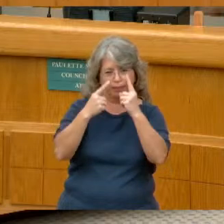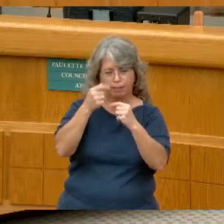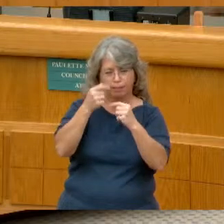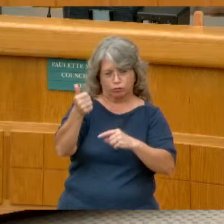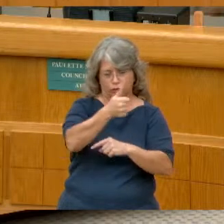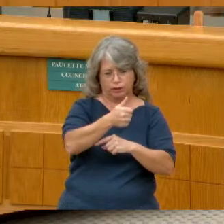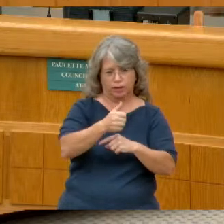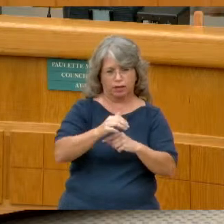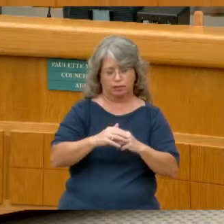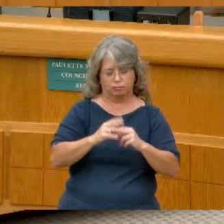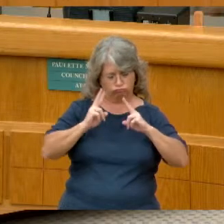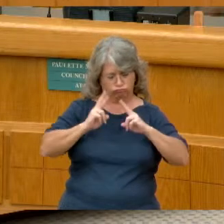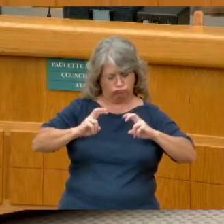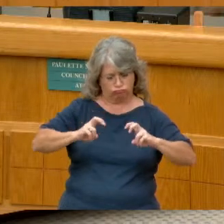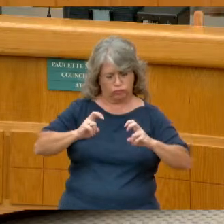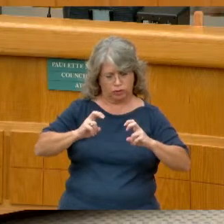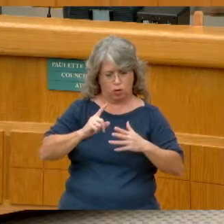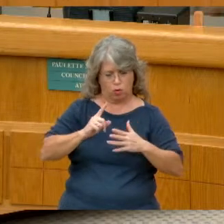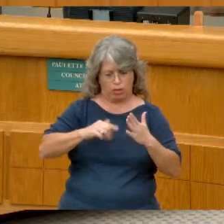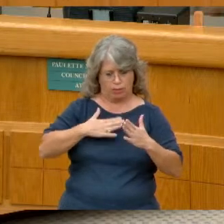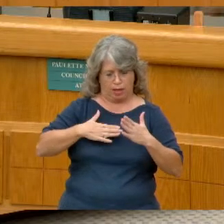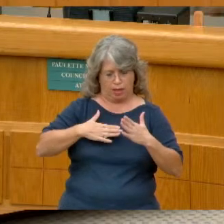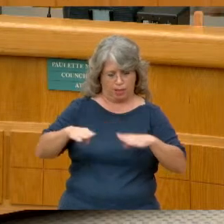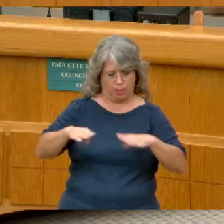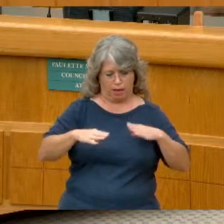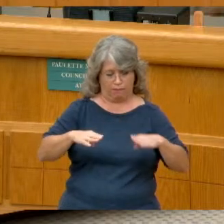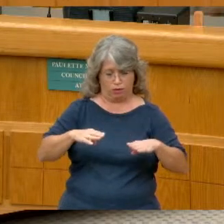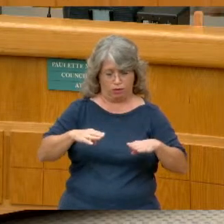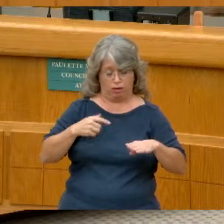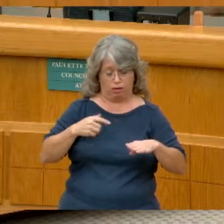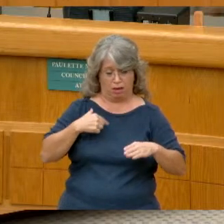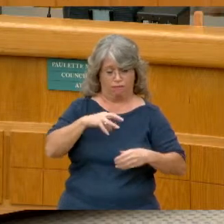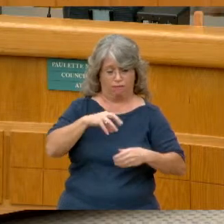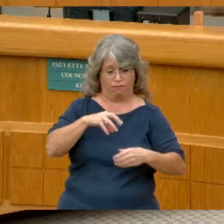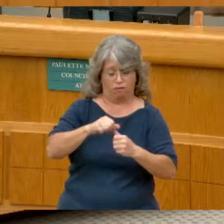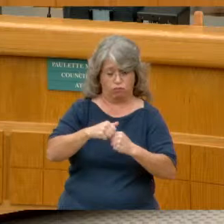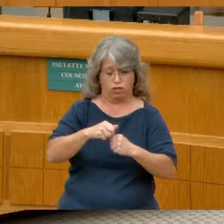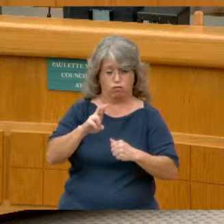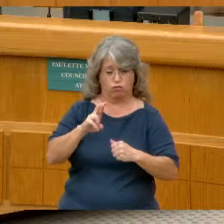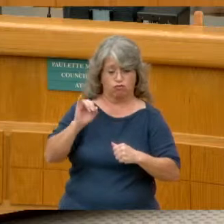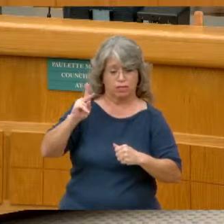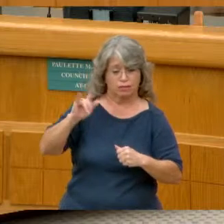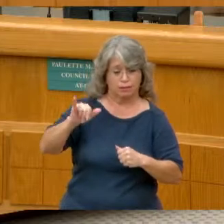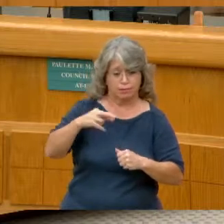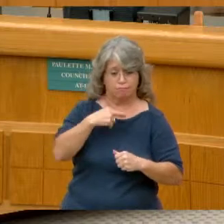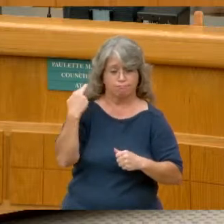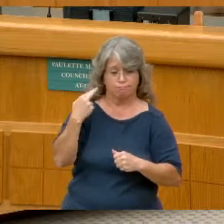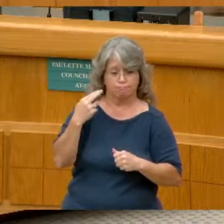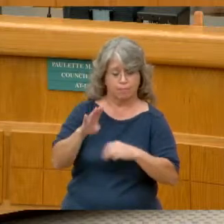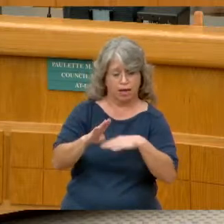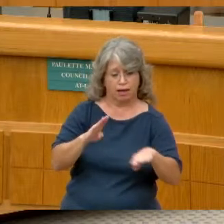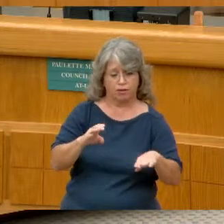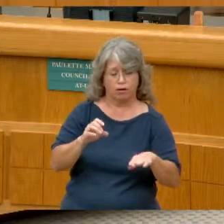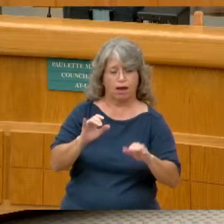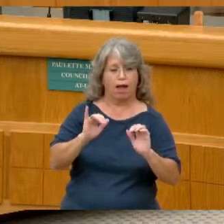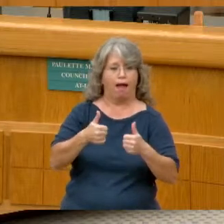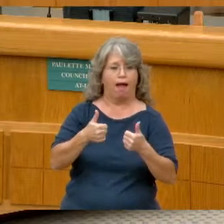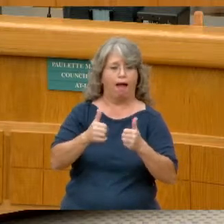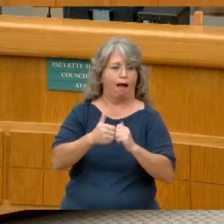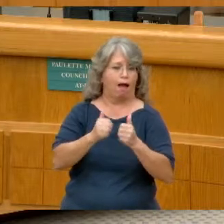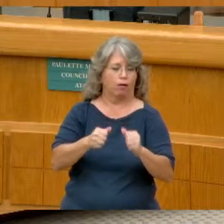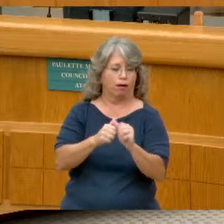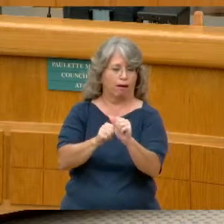been engaging in, and try to ask yourself, how can I avoid those situations? So if you're not wearing your mask in